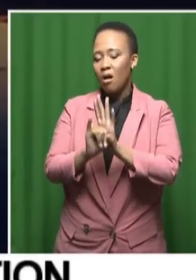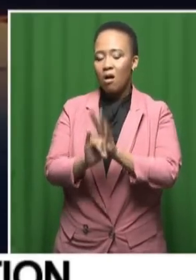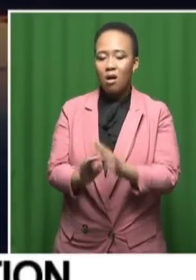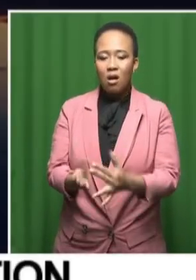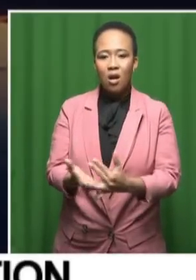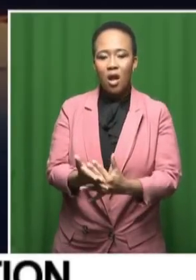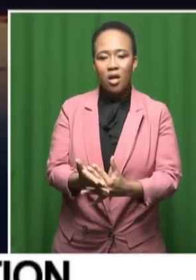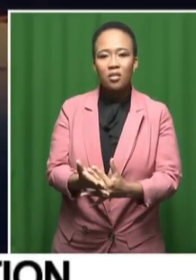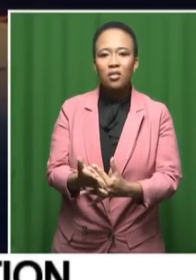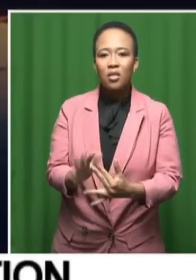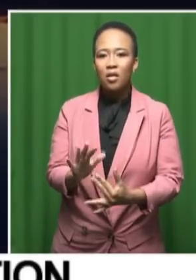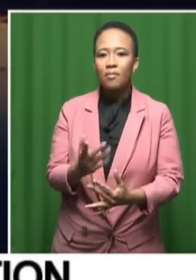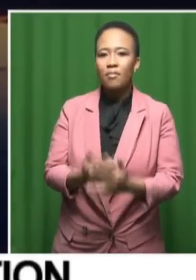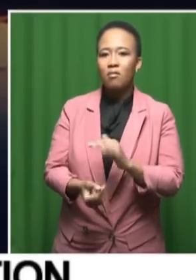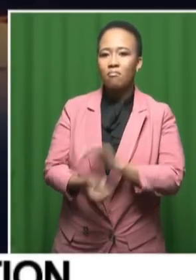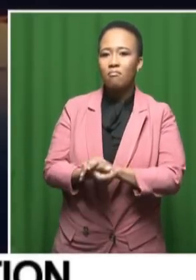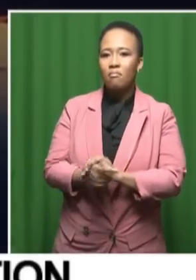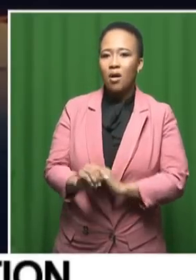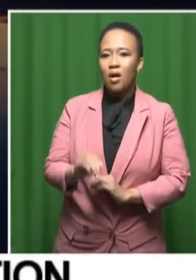the